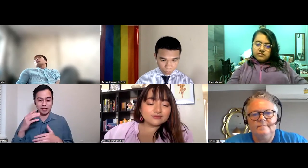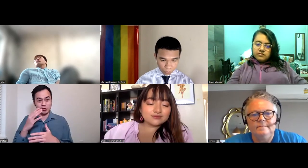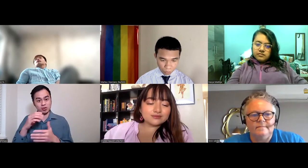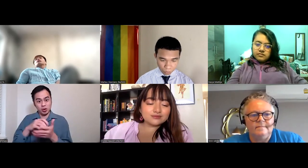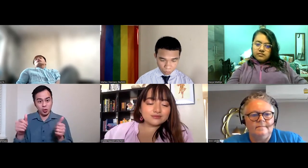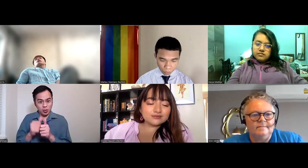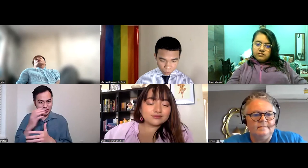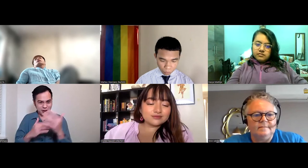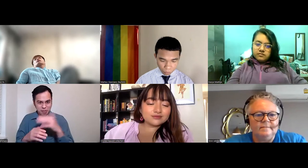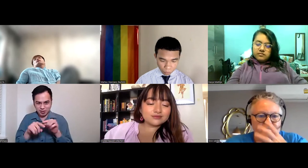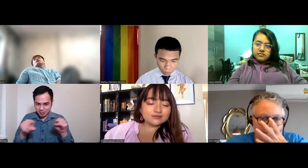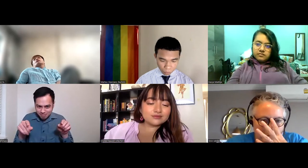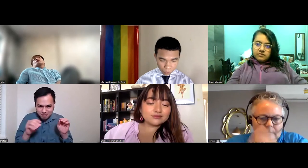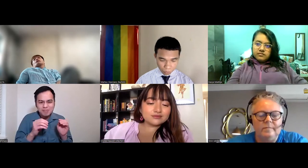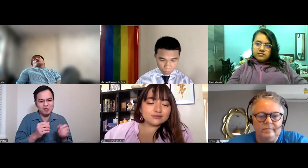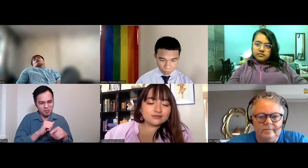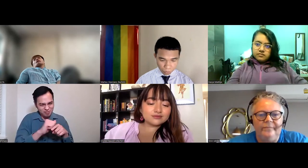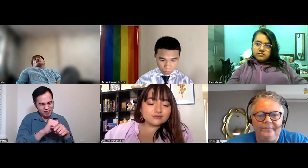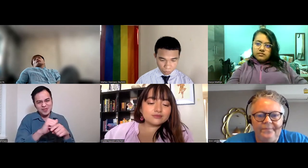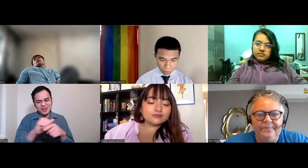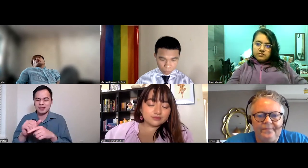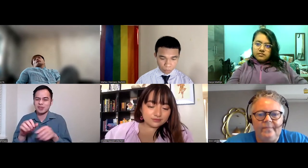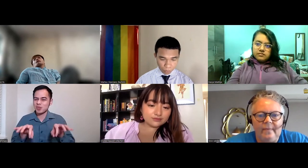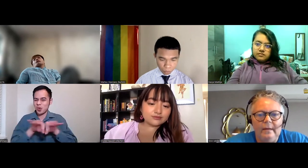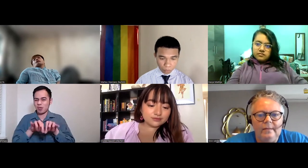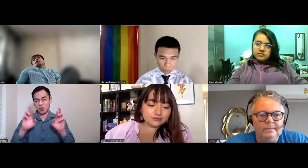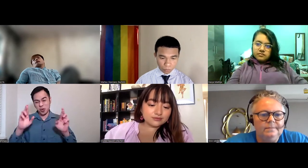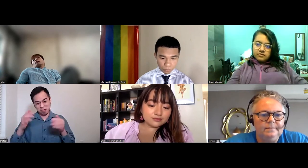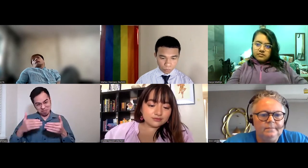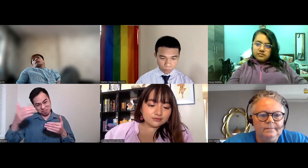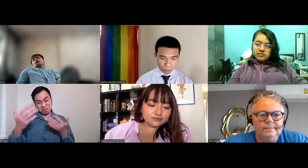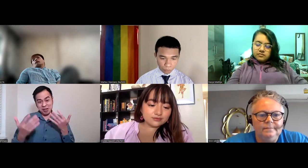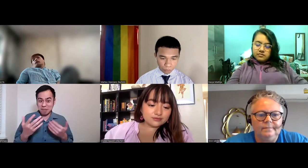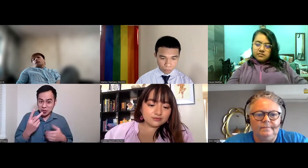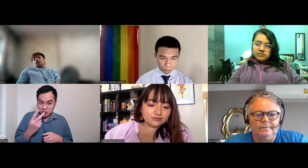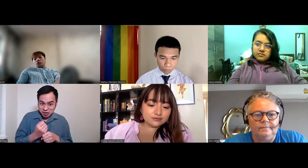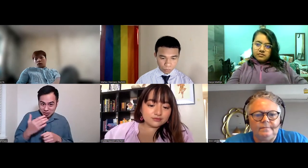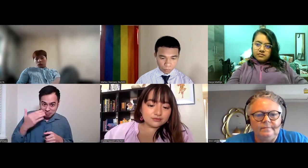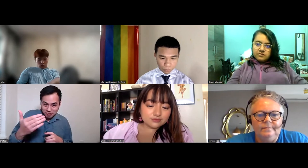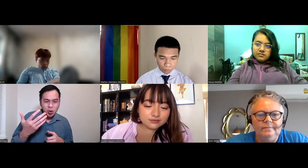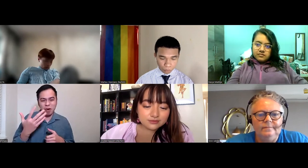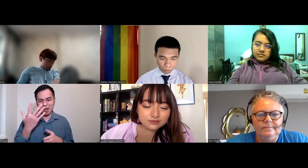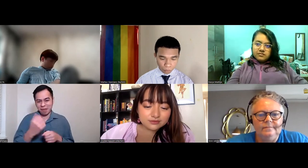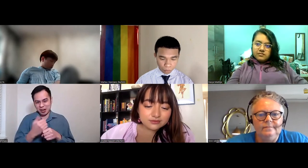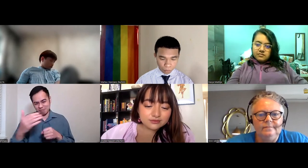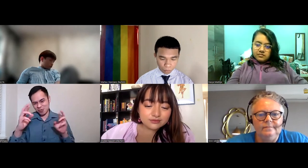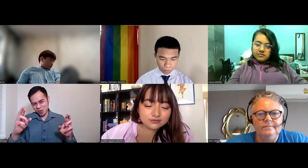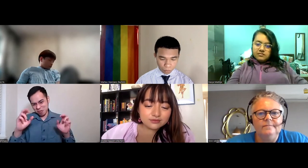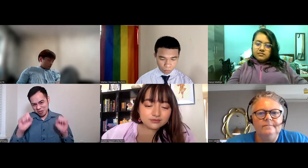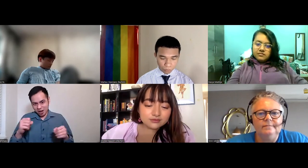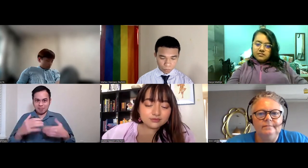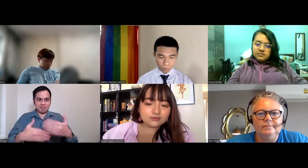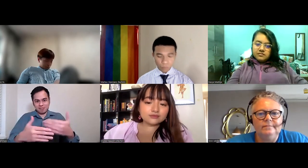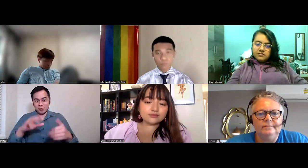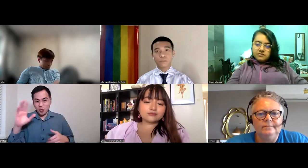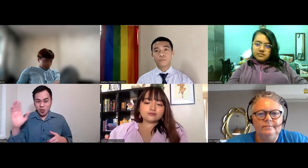these teachers to become a better educators. So all these different resources and training are important, and I think